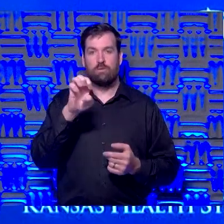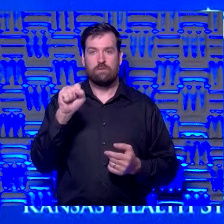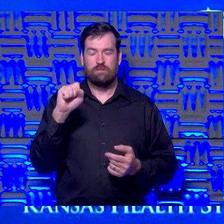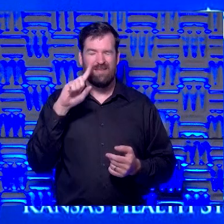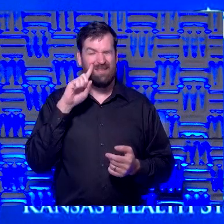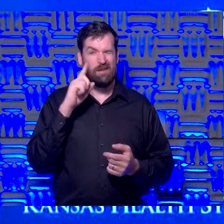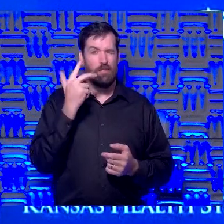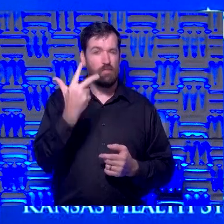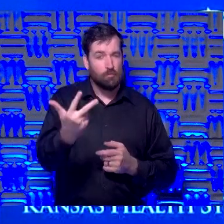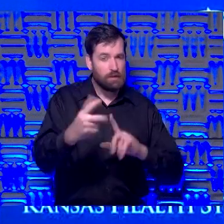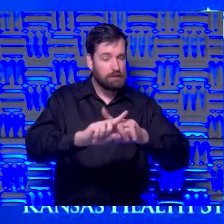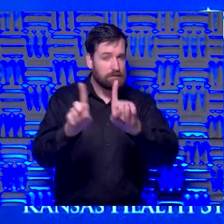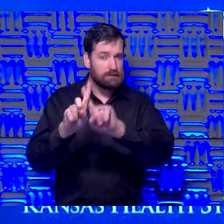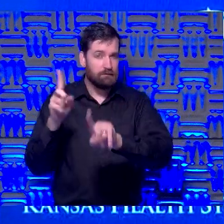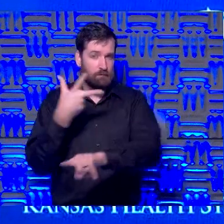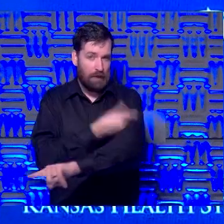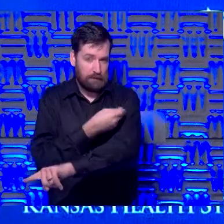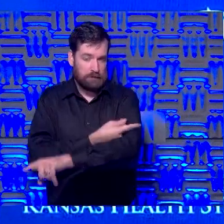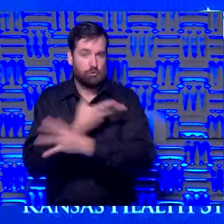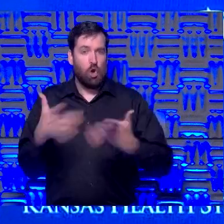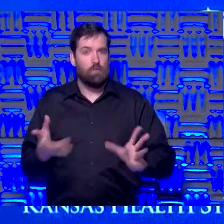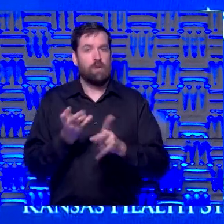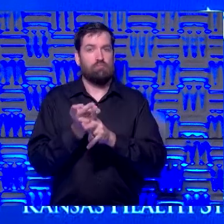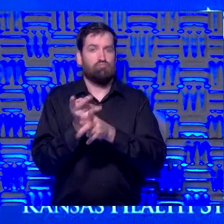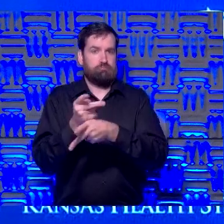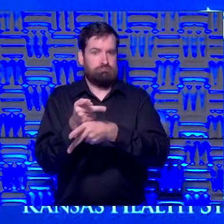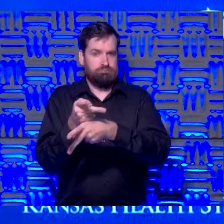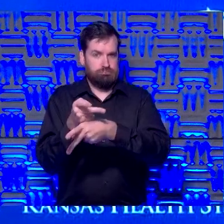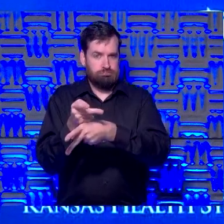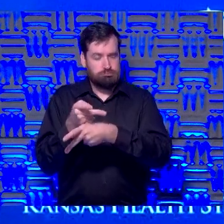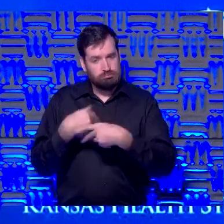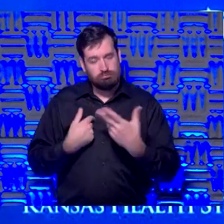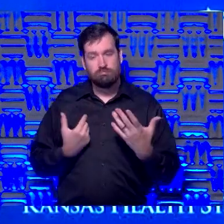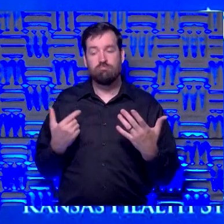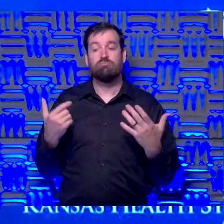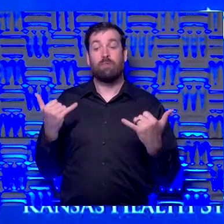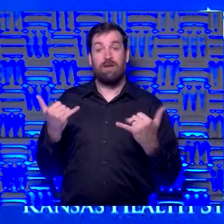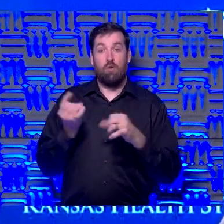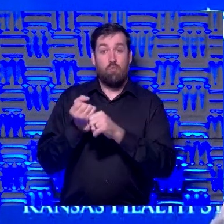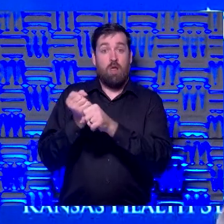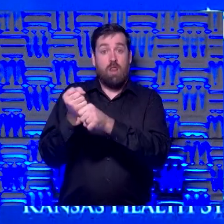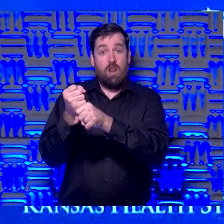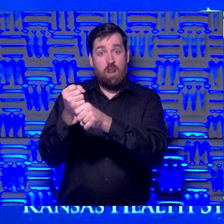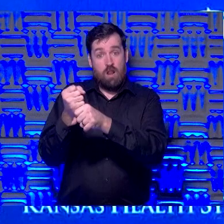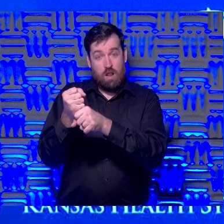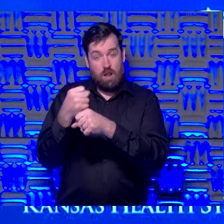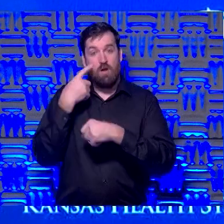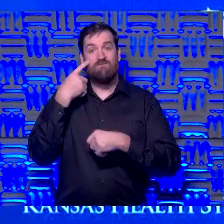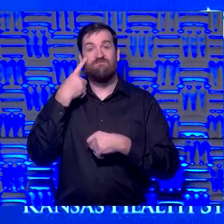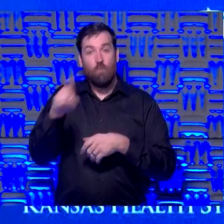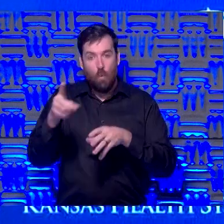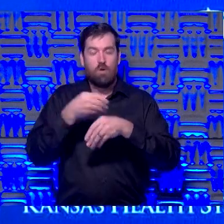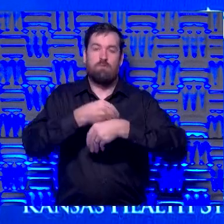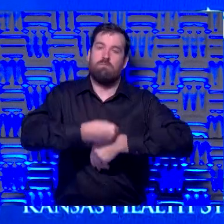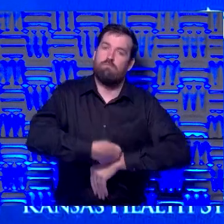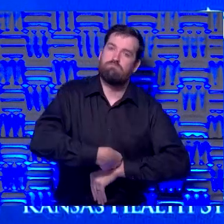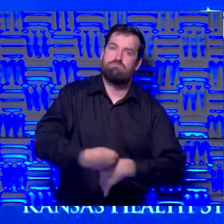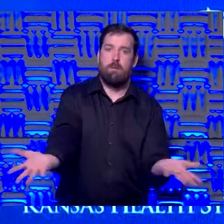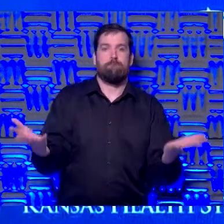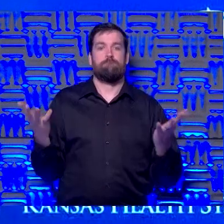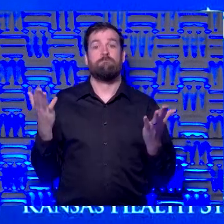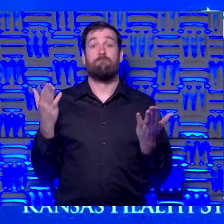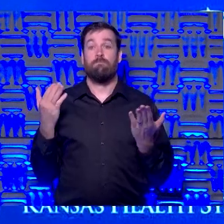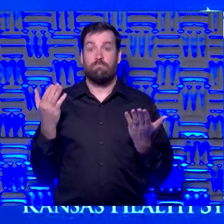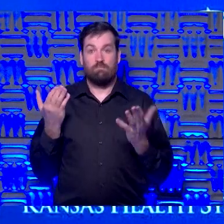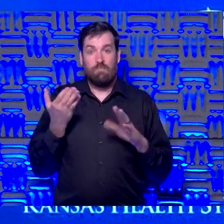3 different vaccines that are in production. So meaning that they are now producing vaccines for mass distribution ahead